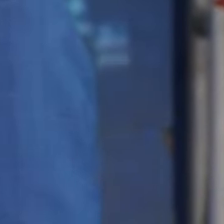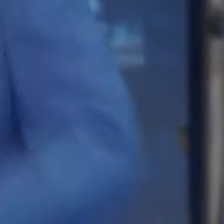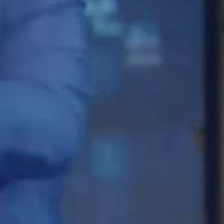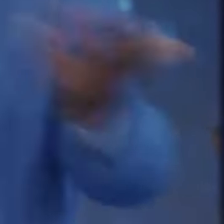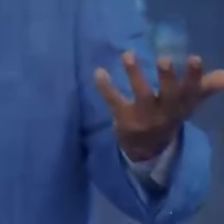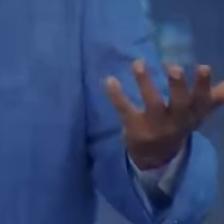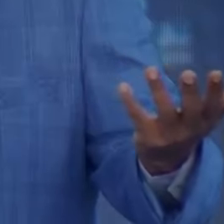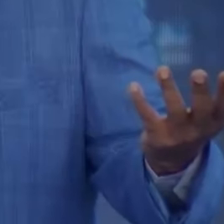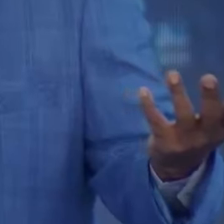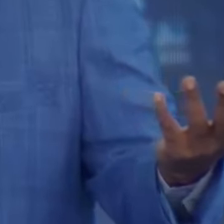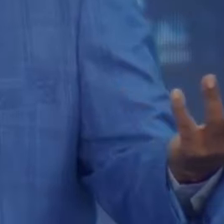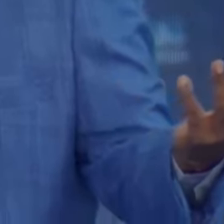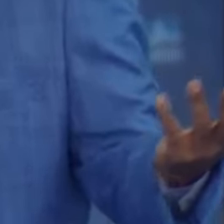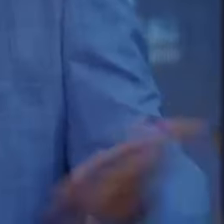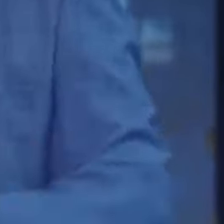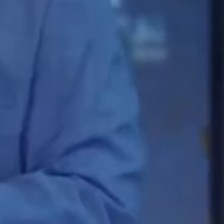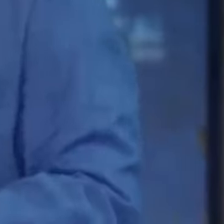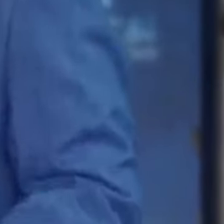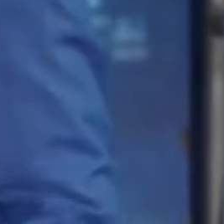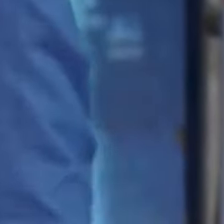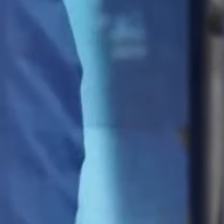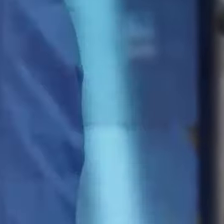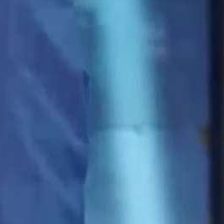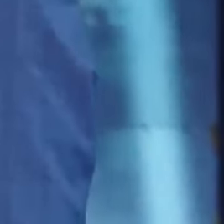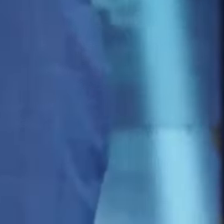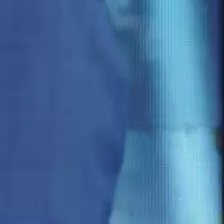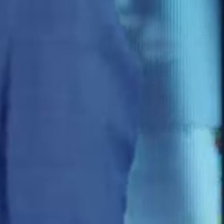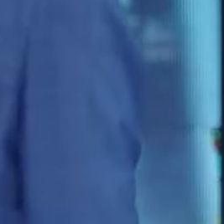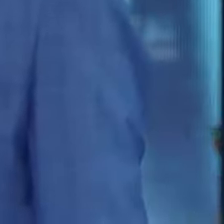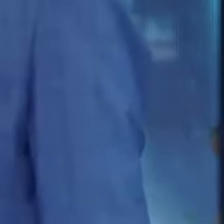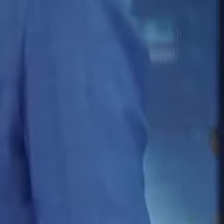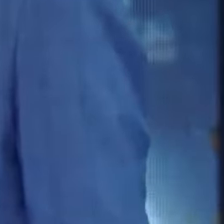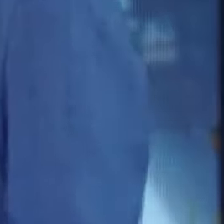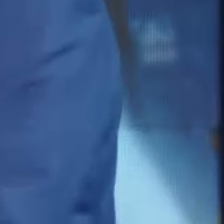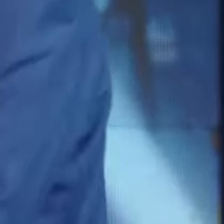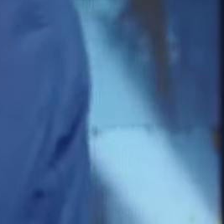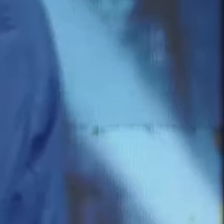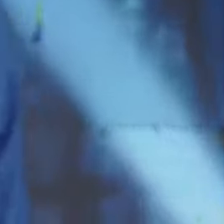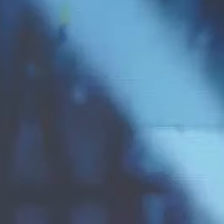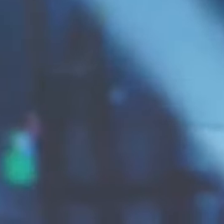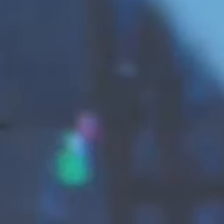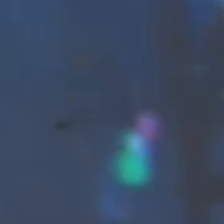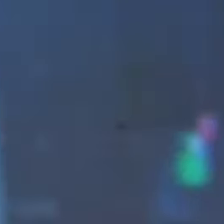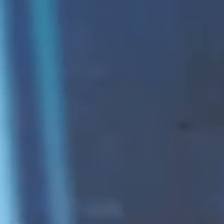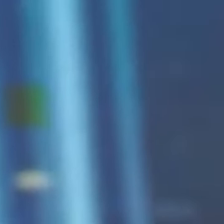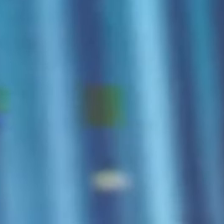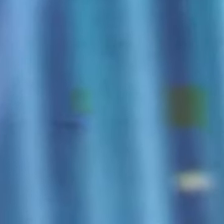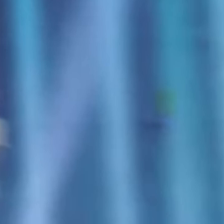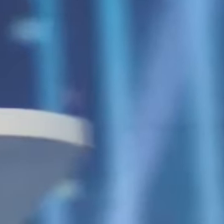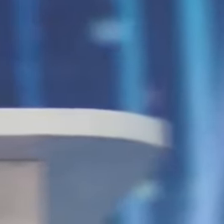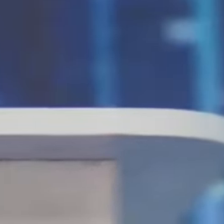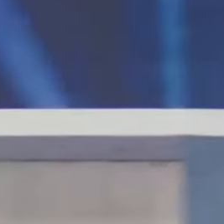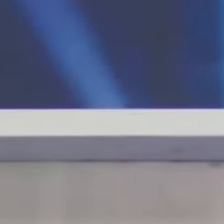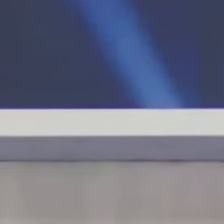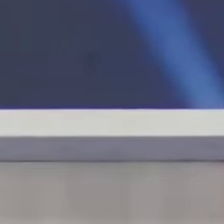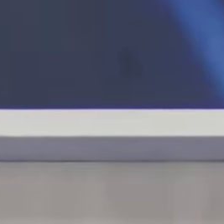bank. There are areas you have succeeded in the past. All that is deposited in your bank. Now, a